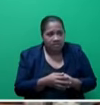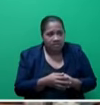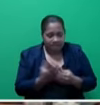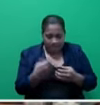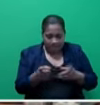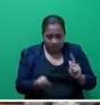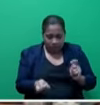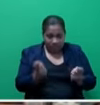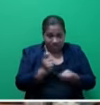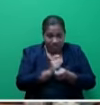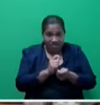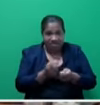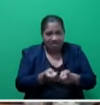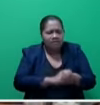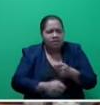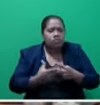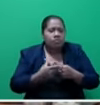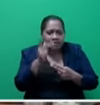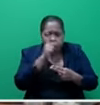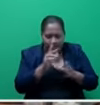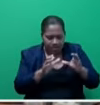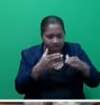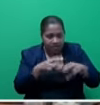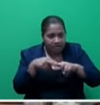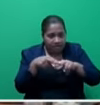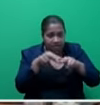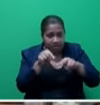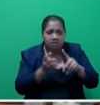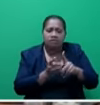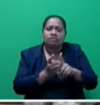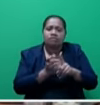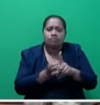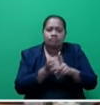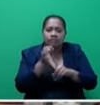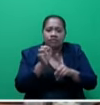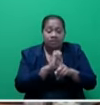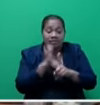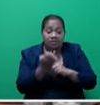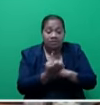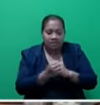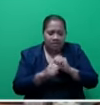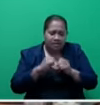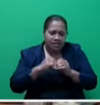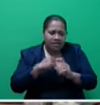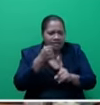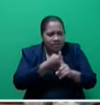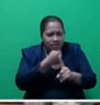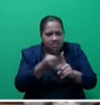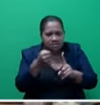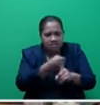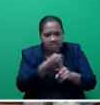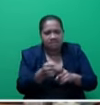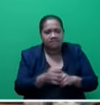customer engagement with the public sector in Fiji and will improve environmental advocacy and partnerships among stakeholders.